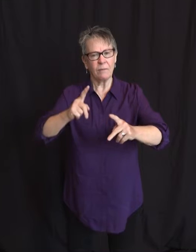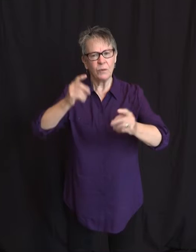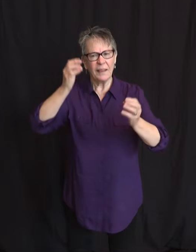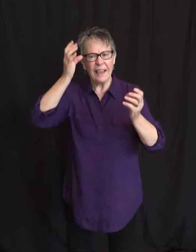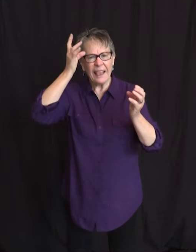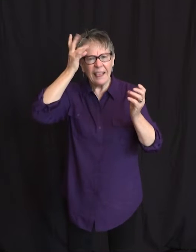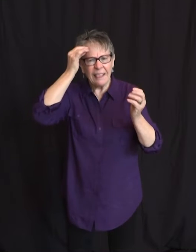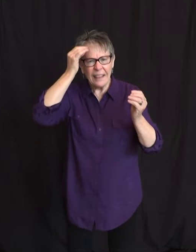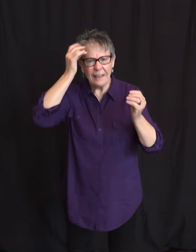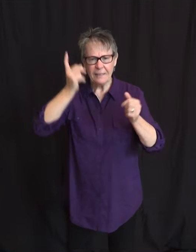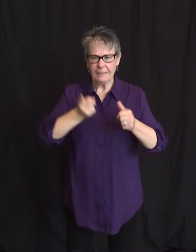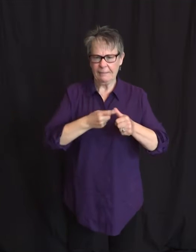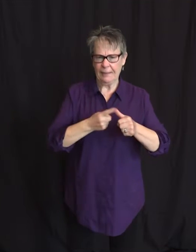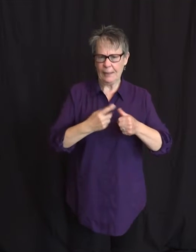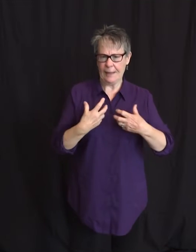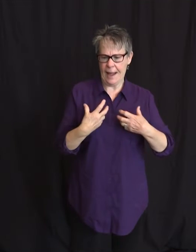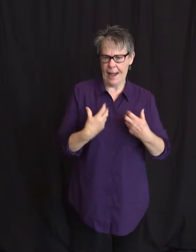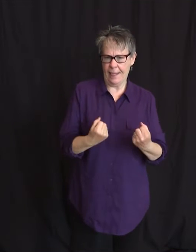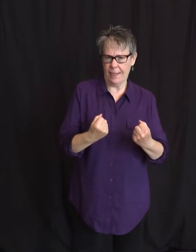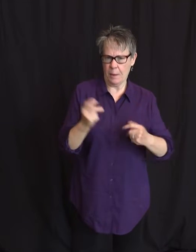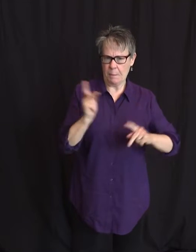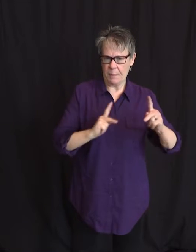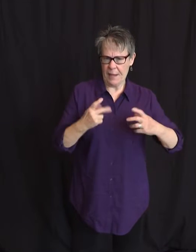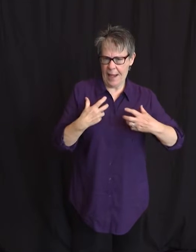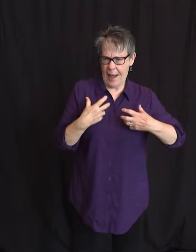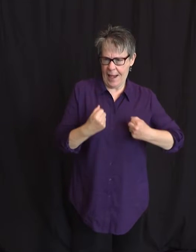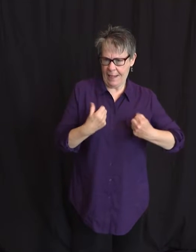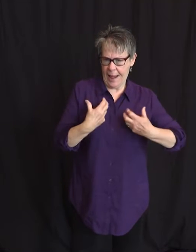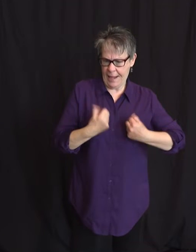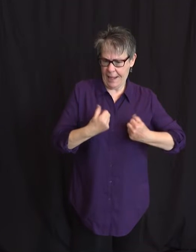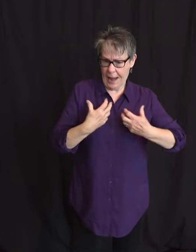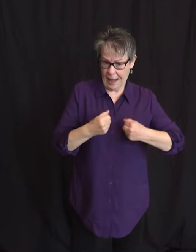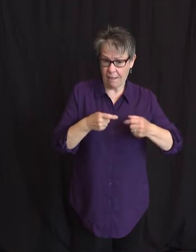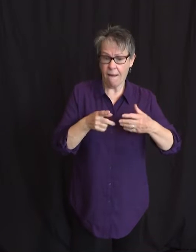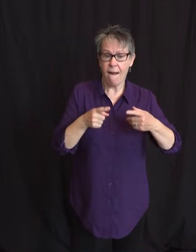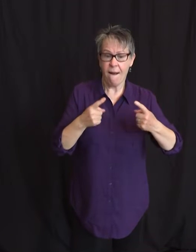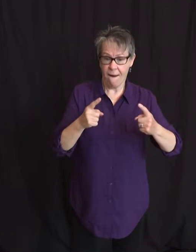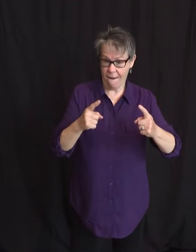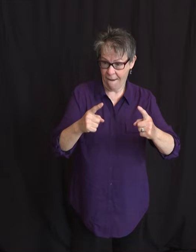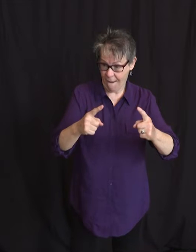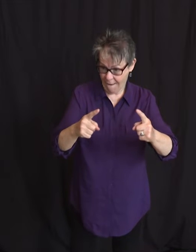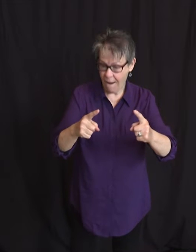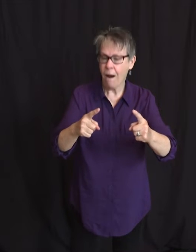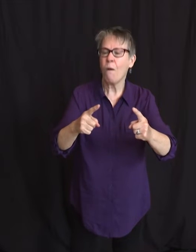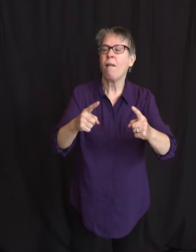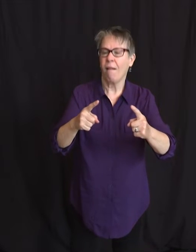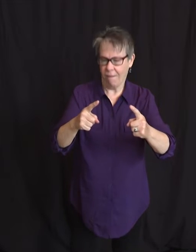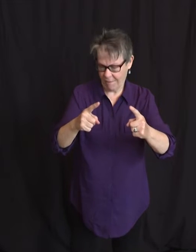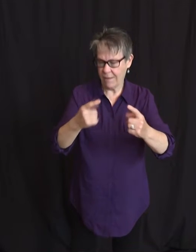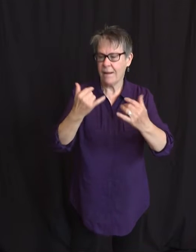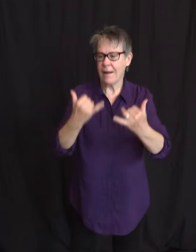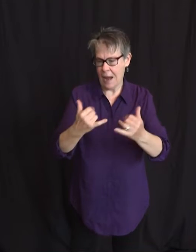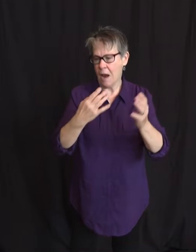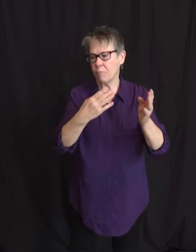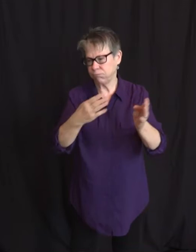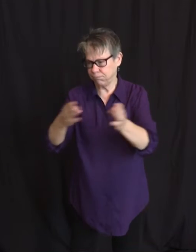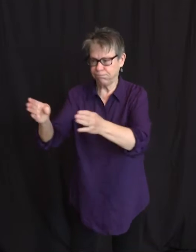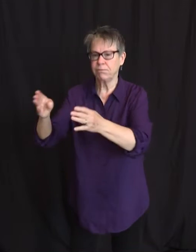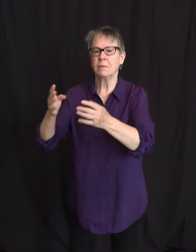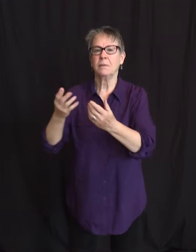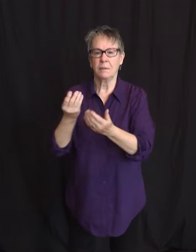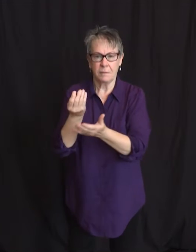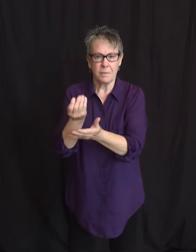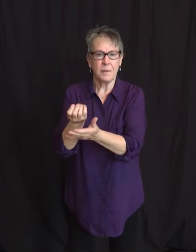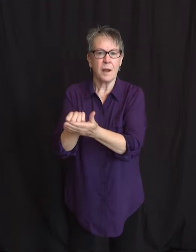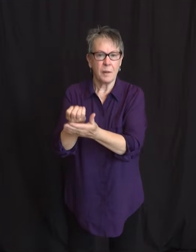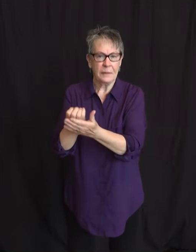but at the same time, prioritizing health, wellness, and sustaining life in